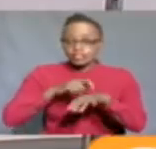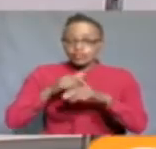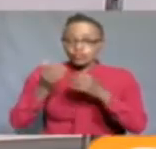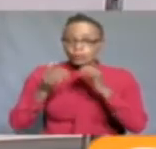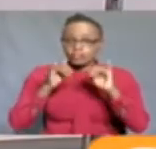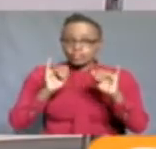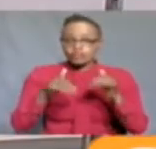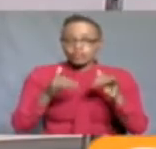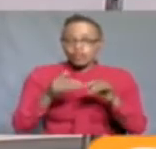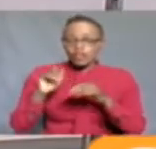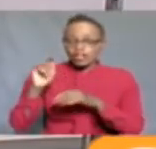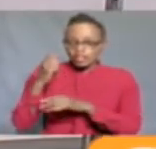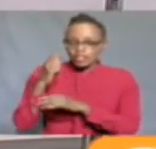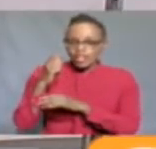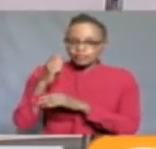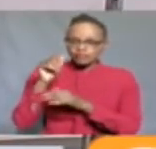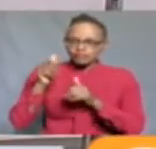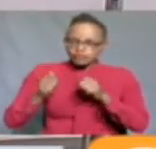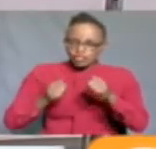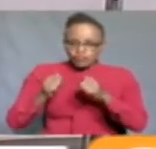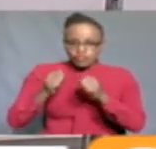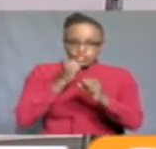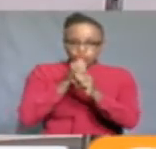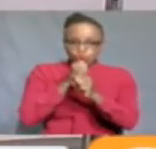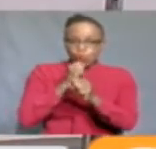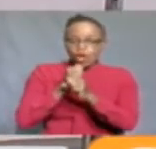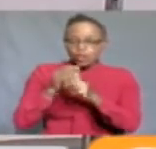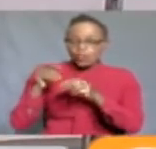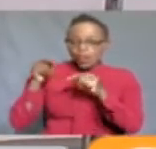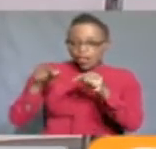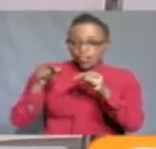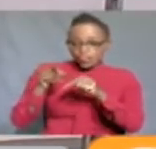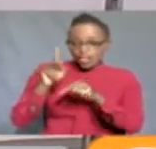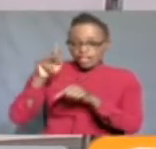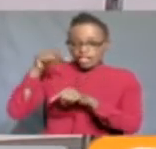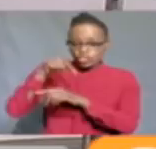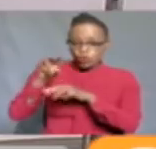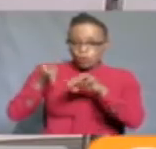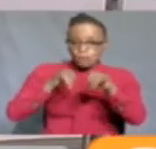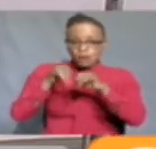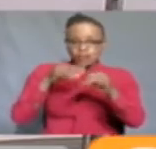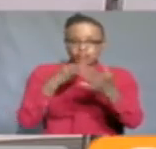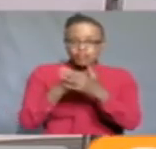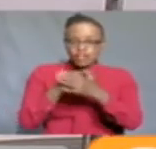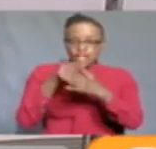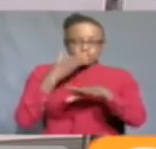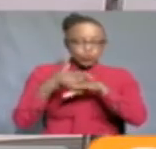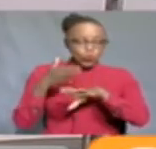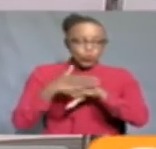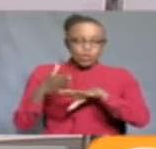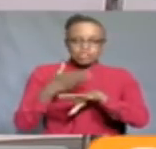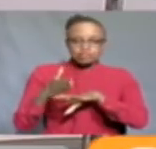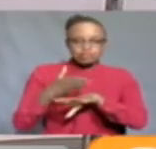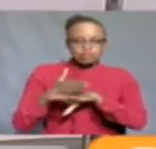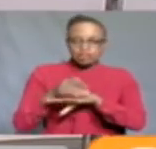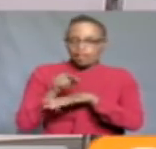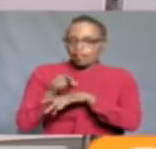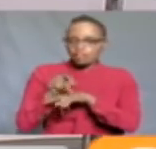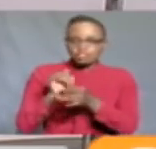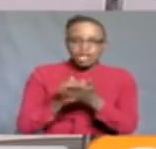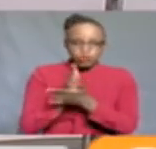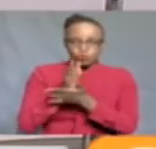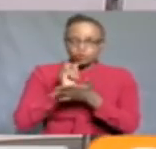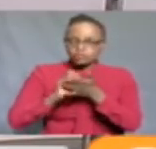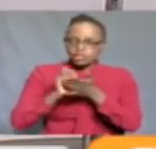Kenya Aviation Workers Union is accusing the national carrier Kenya Airways management of financial wastage. KAWU, through Secretary